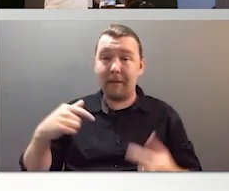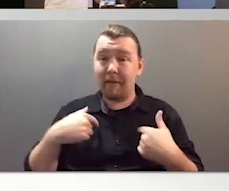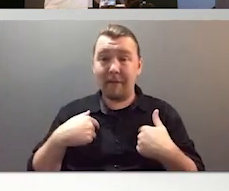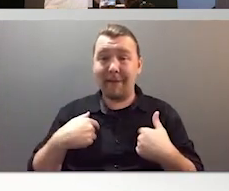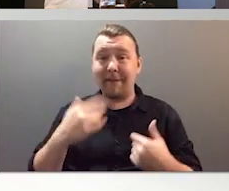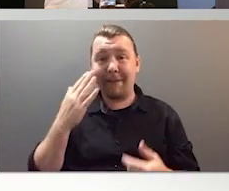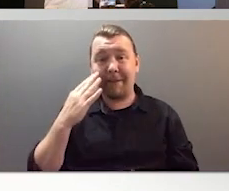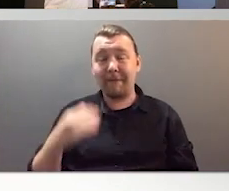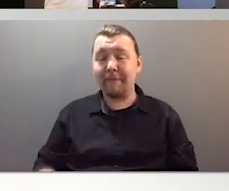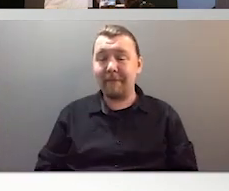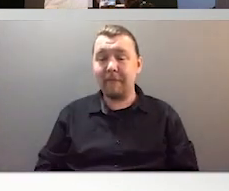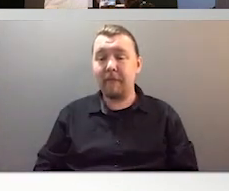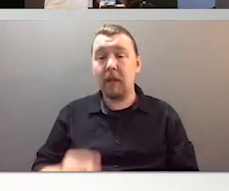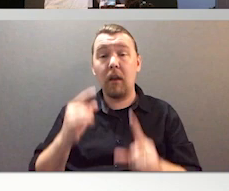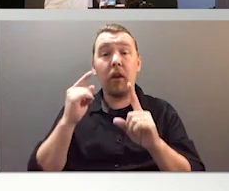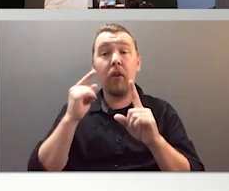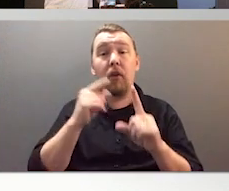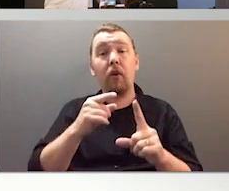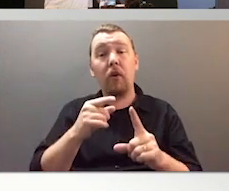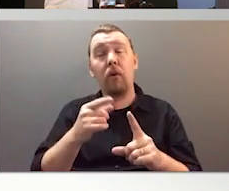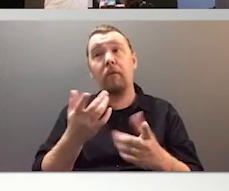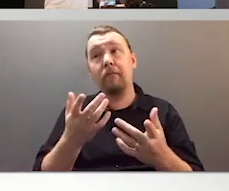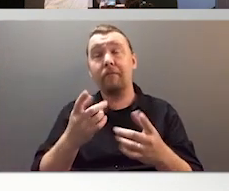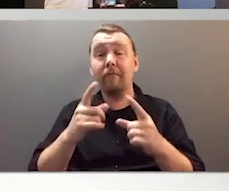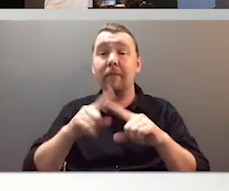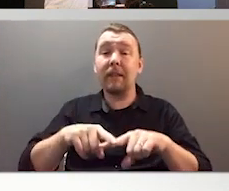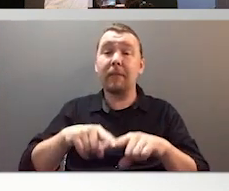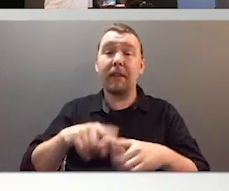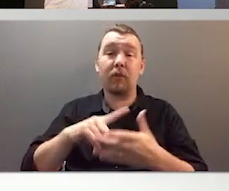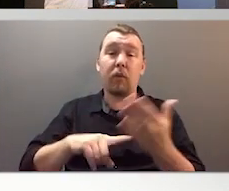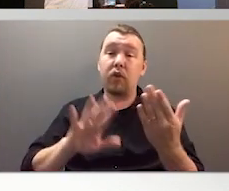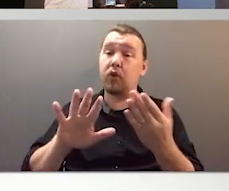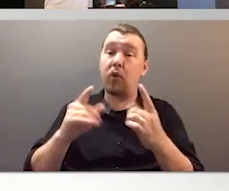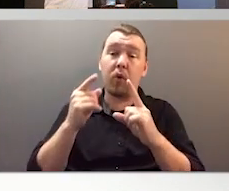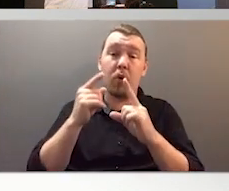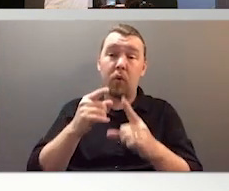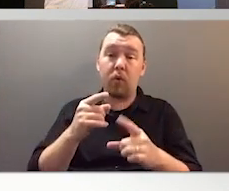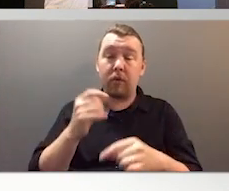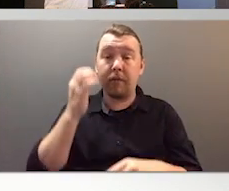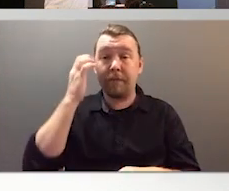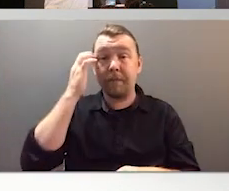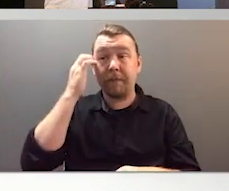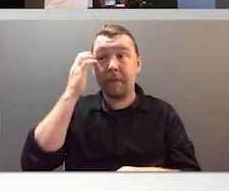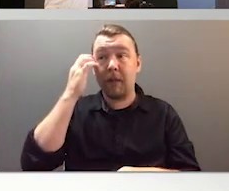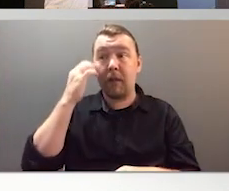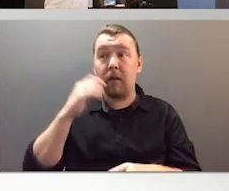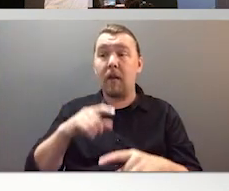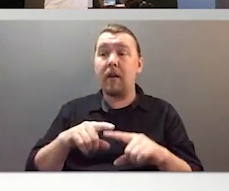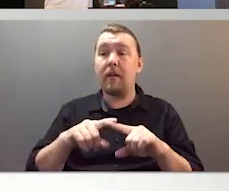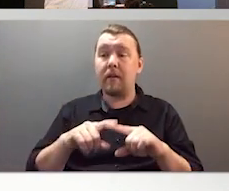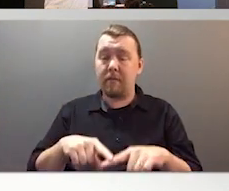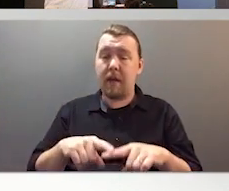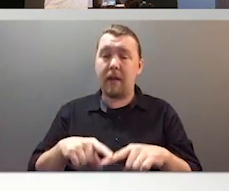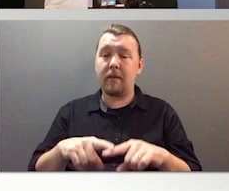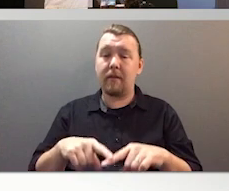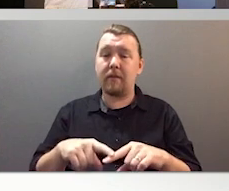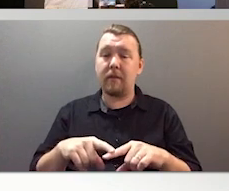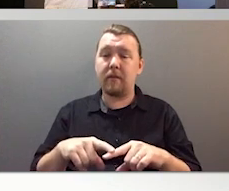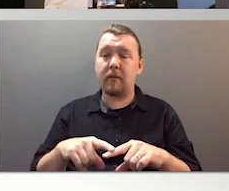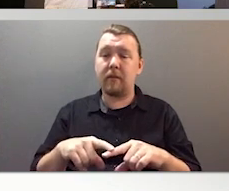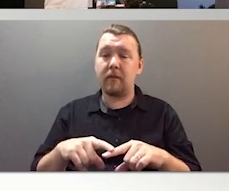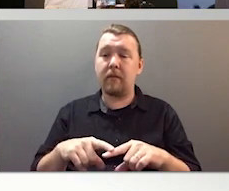on how much neurological involvement there is, right?